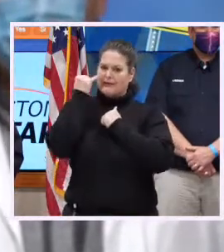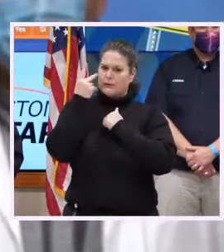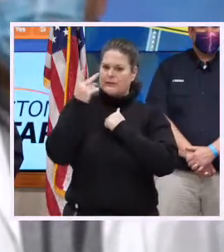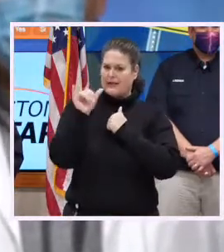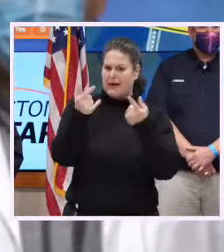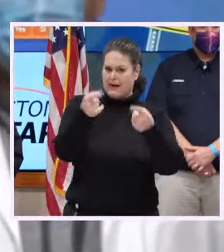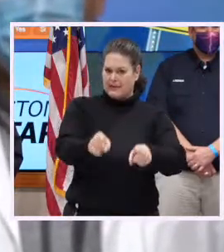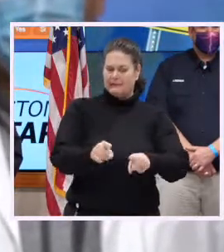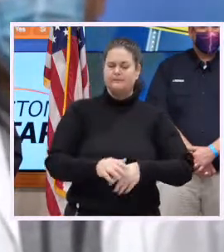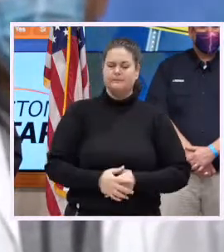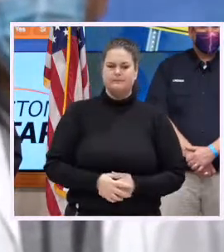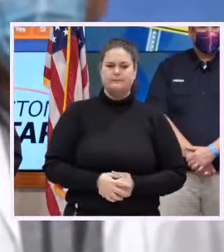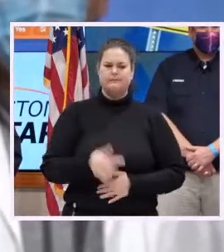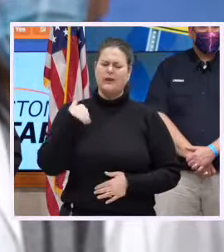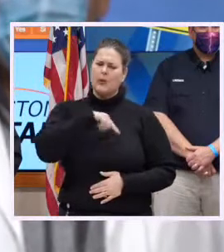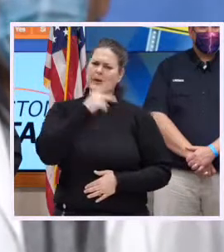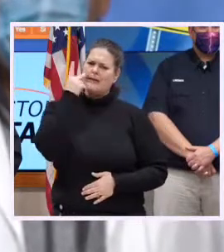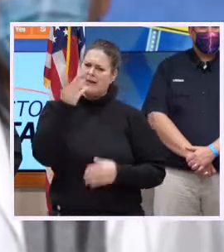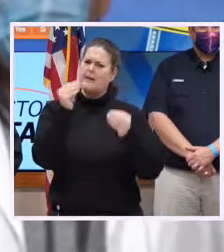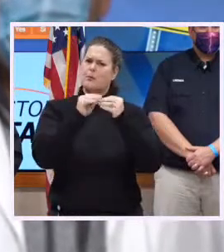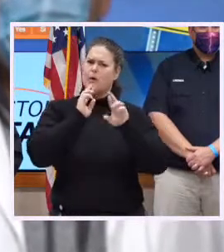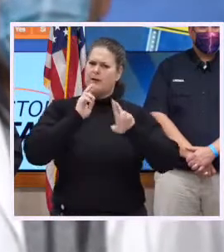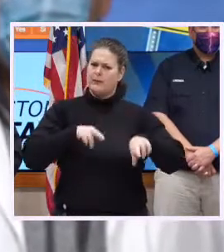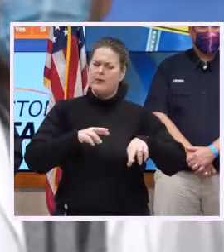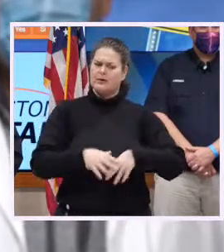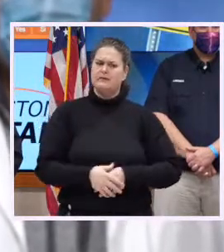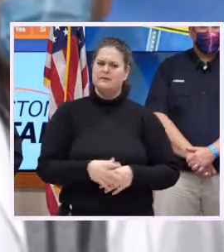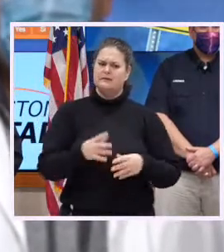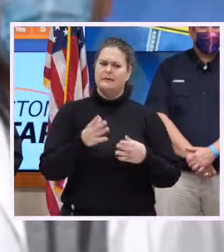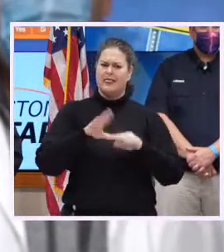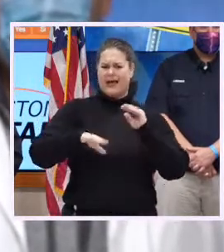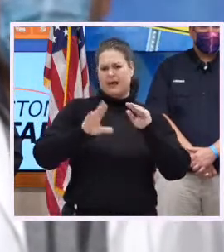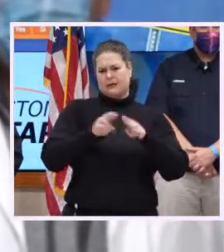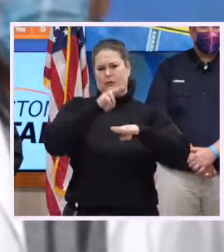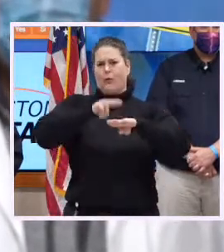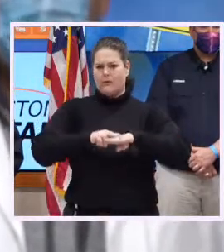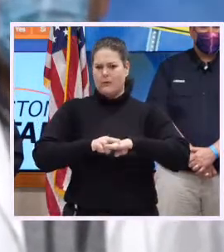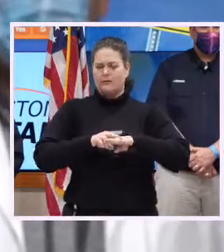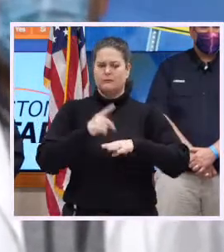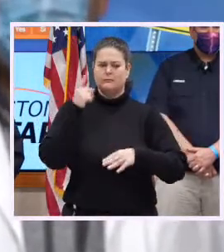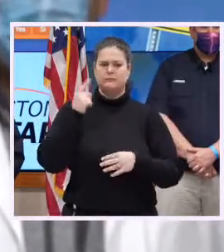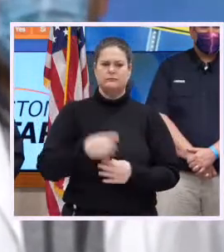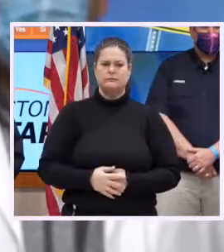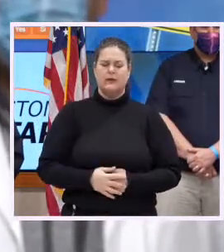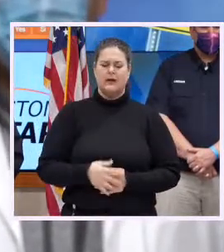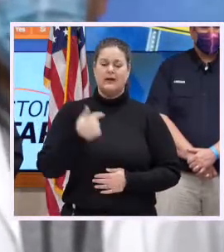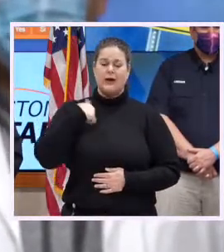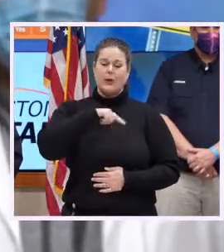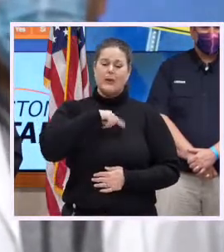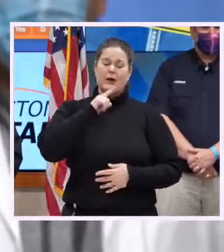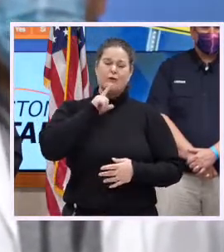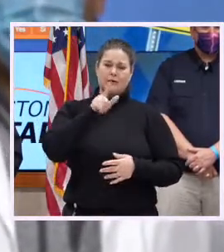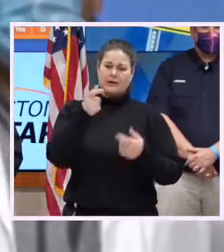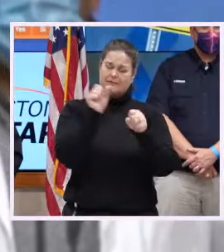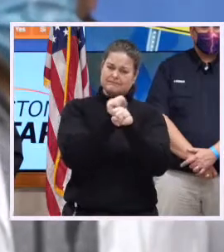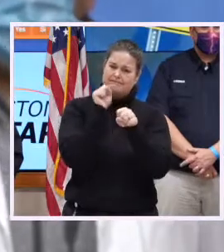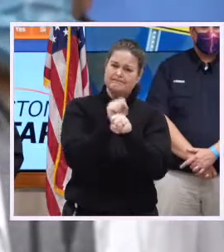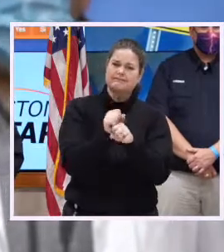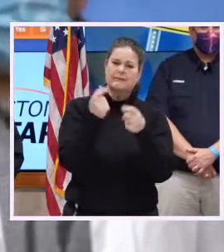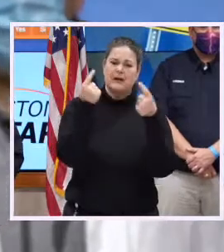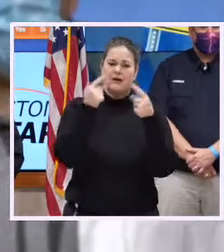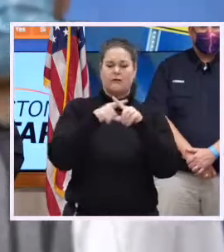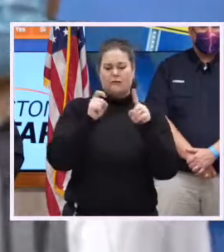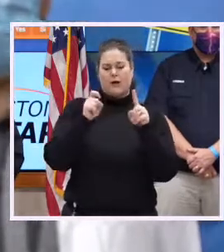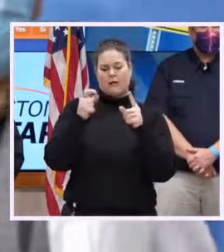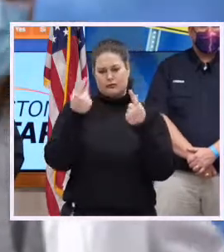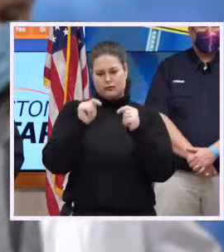So I'll close with that. Let's stay on it. We're pushing for this power to come back on from the state ERCOT